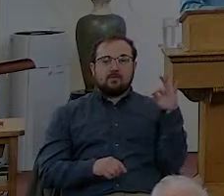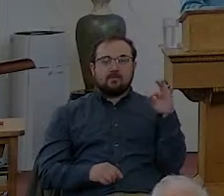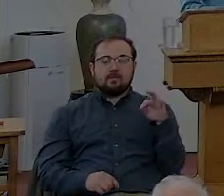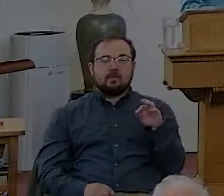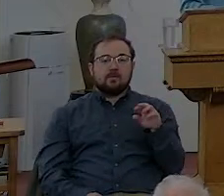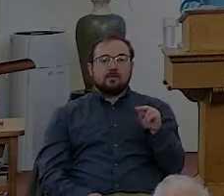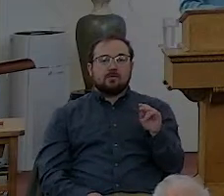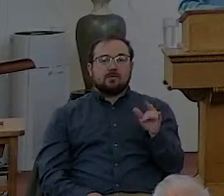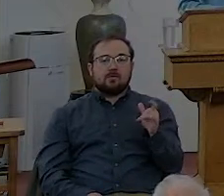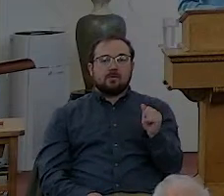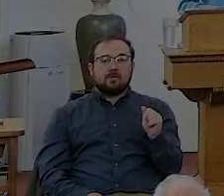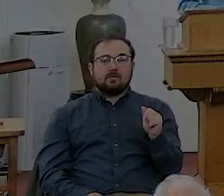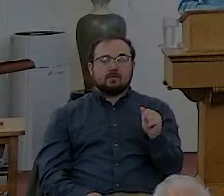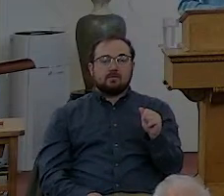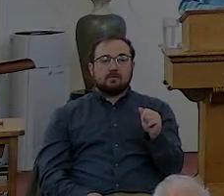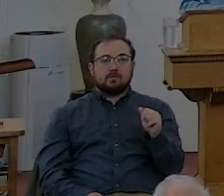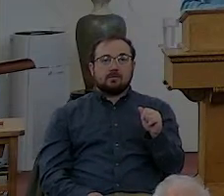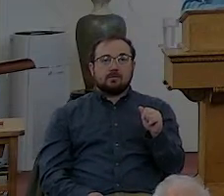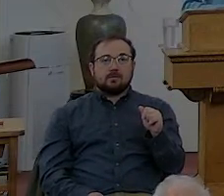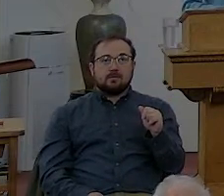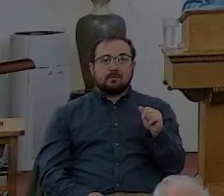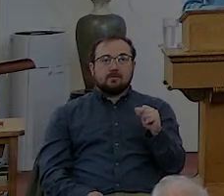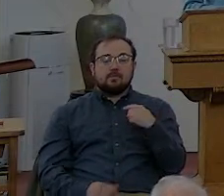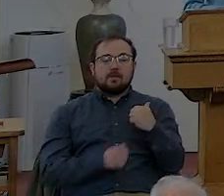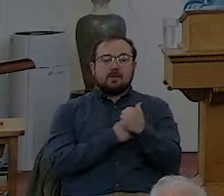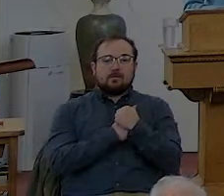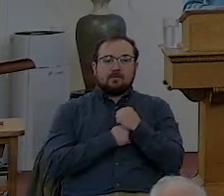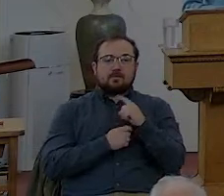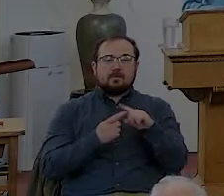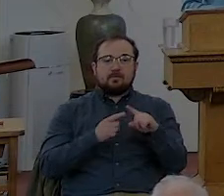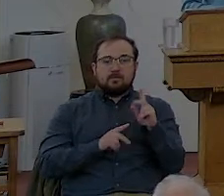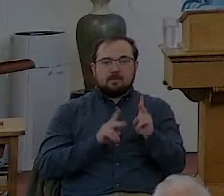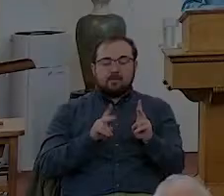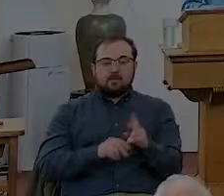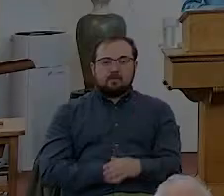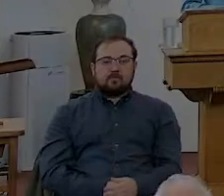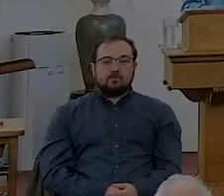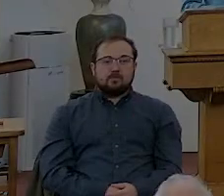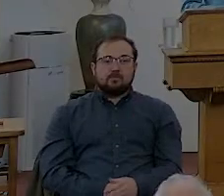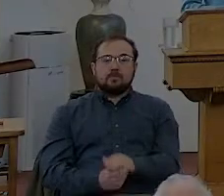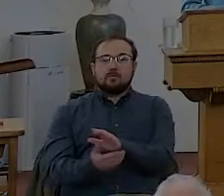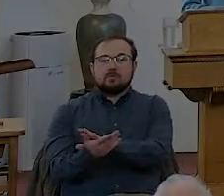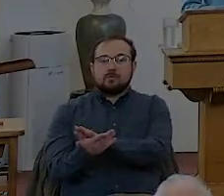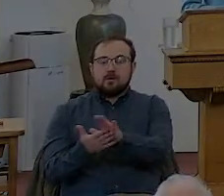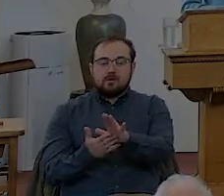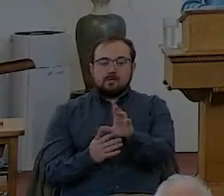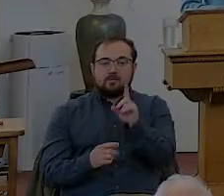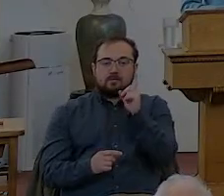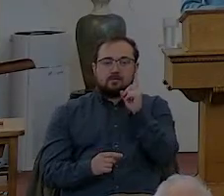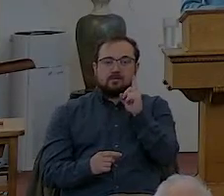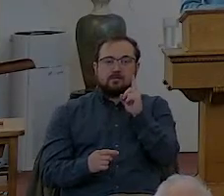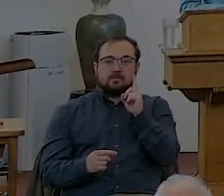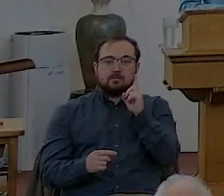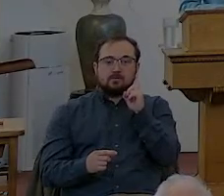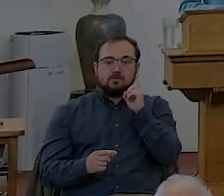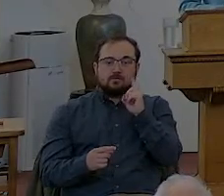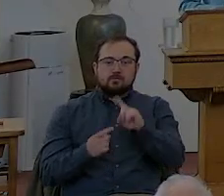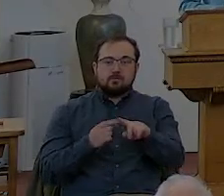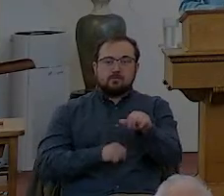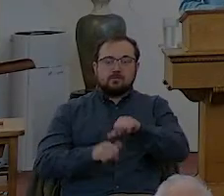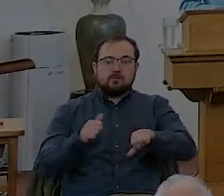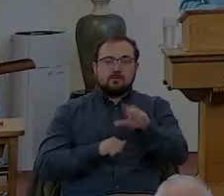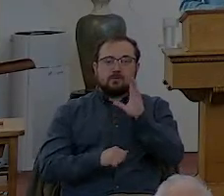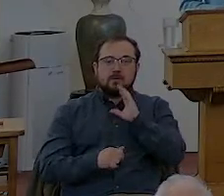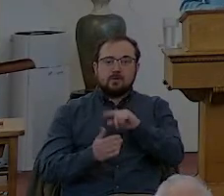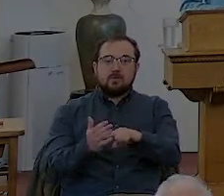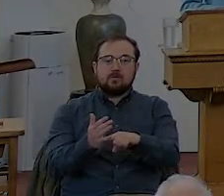Chapek. Be loving towards people. Show kindness to others, and they'll show it